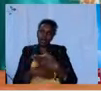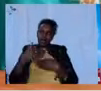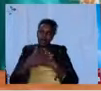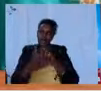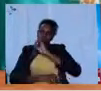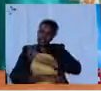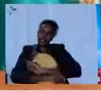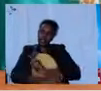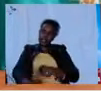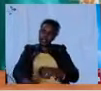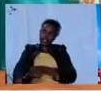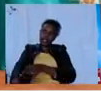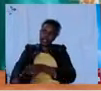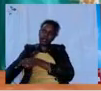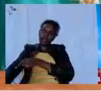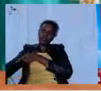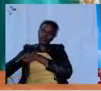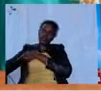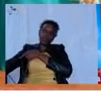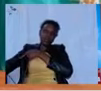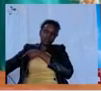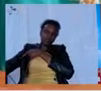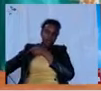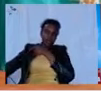Savior. Oh, that the